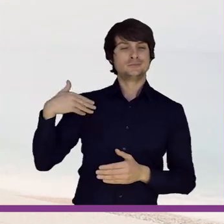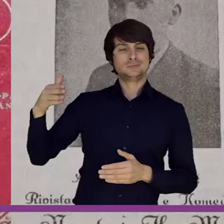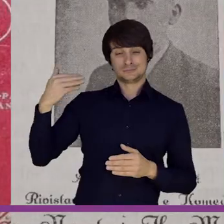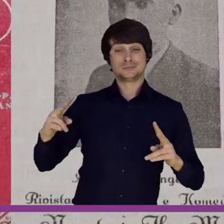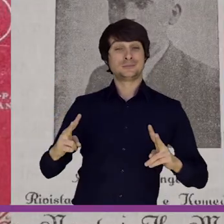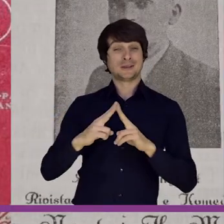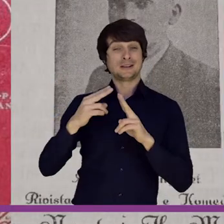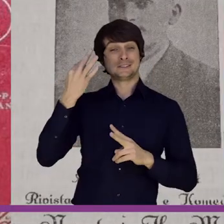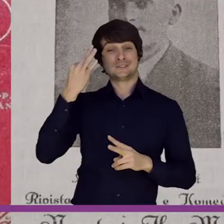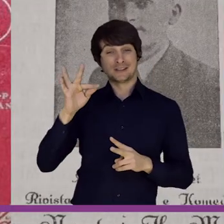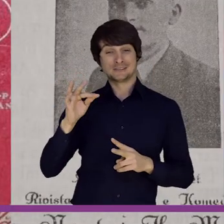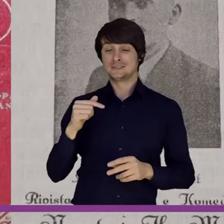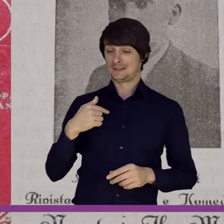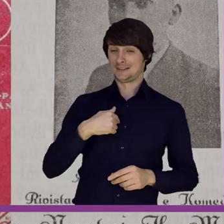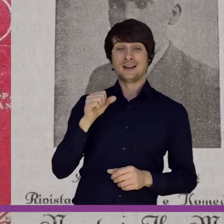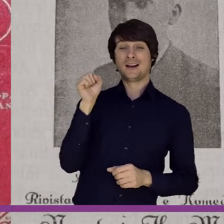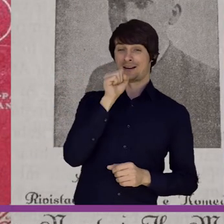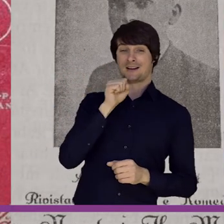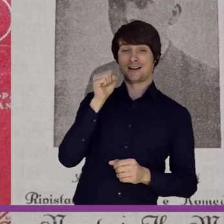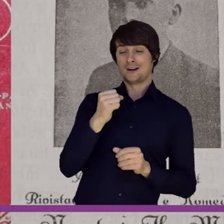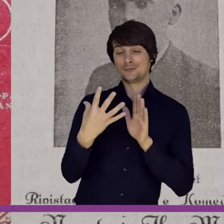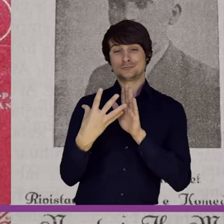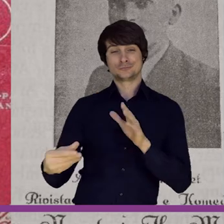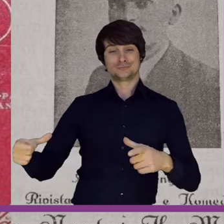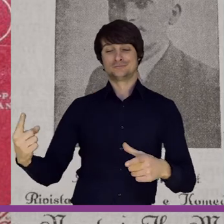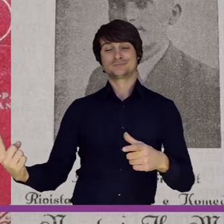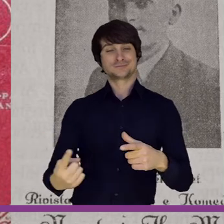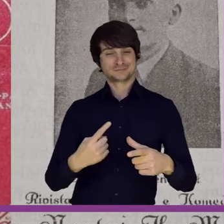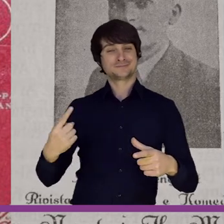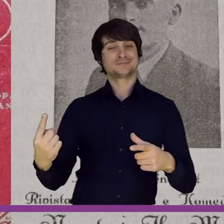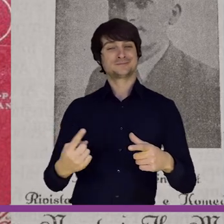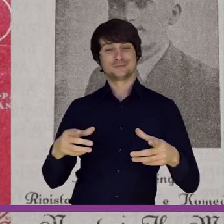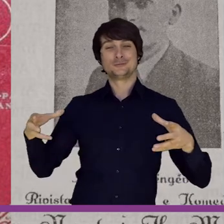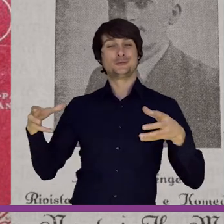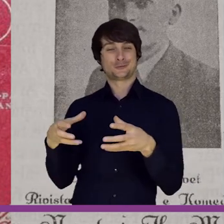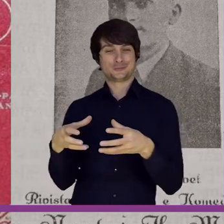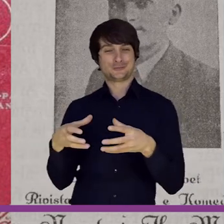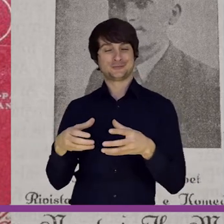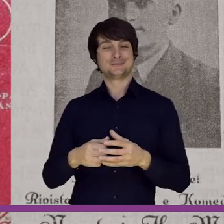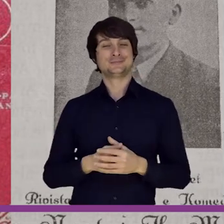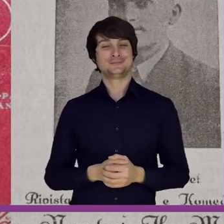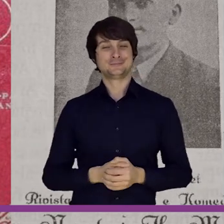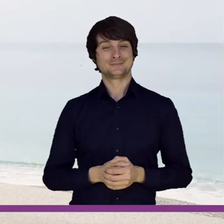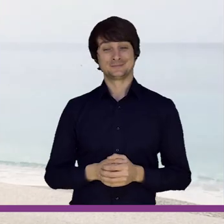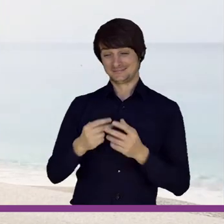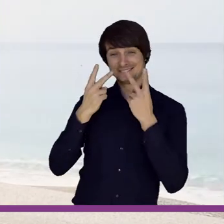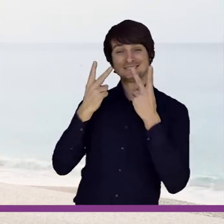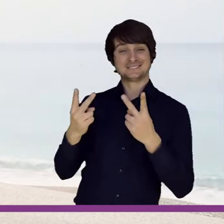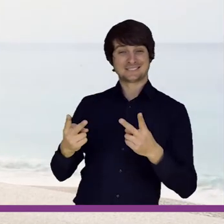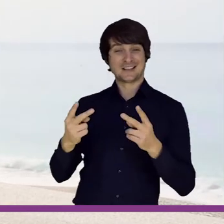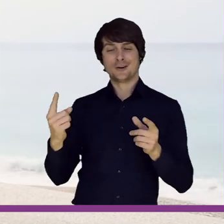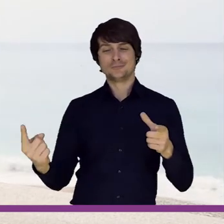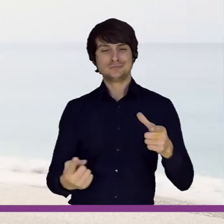A collaboration took place in Paris, where all the creations of Koco, Neco and the whole group he had created were